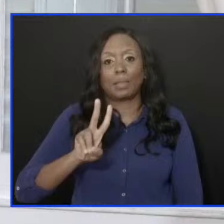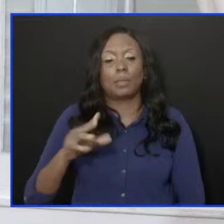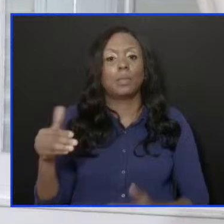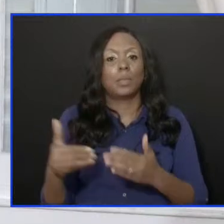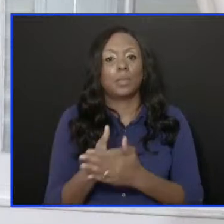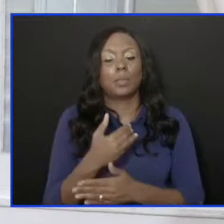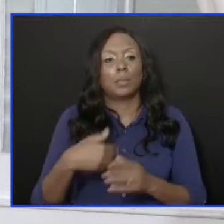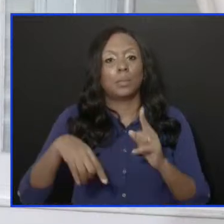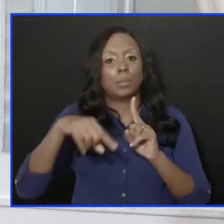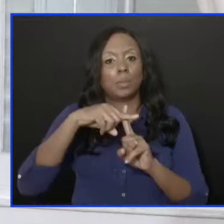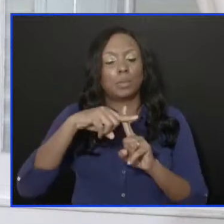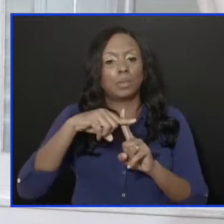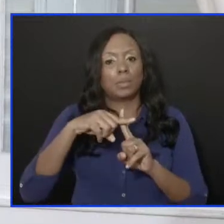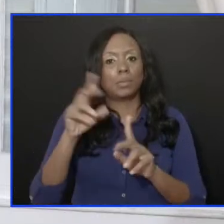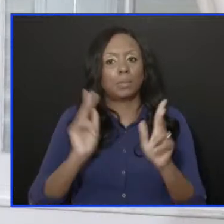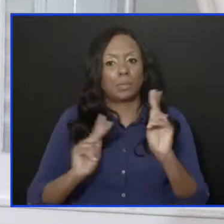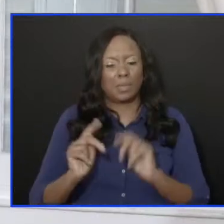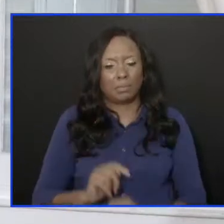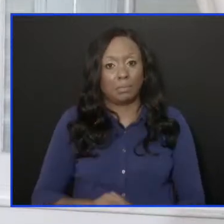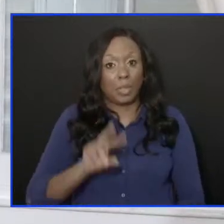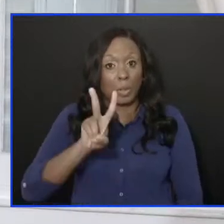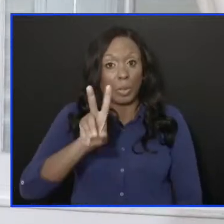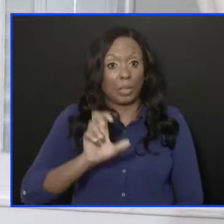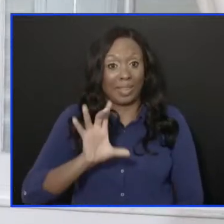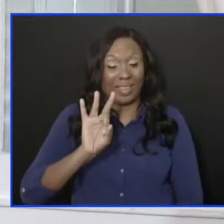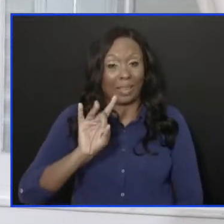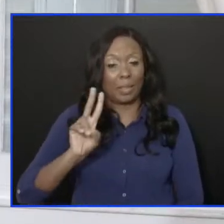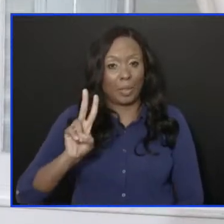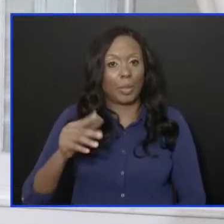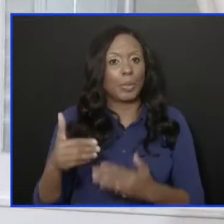new positive cases, 282.